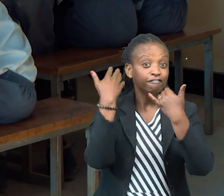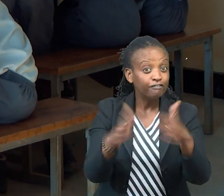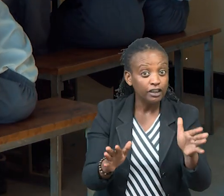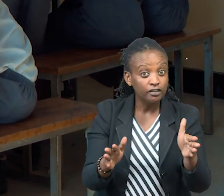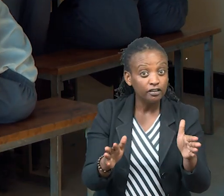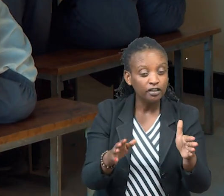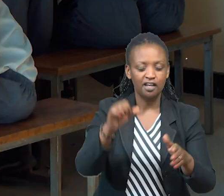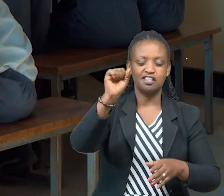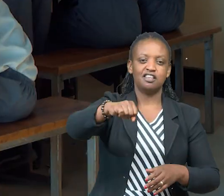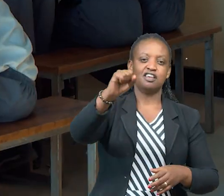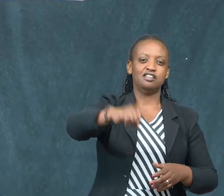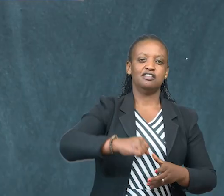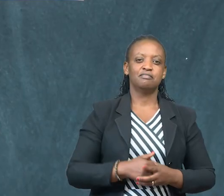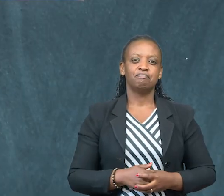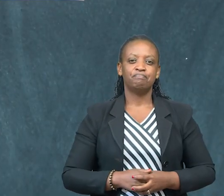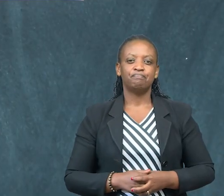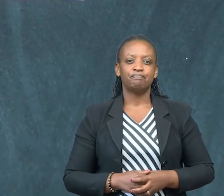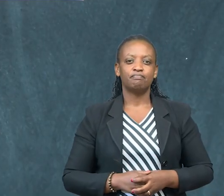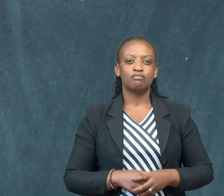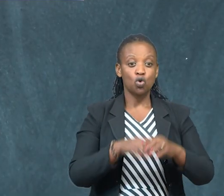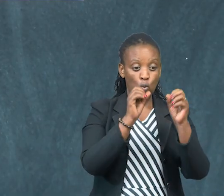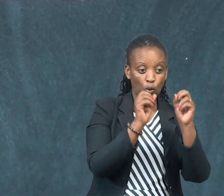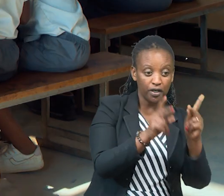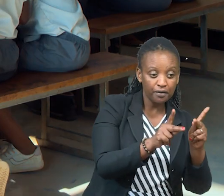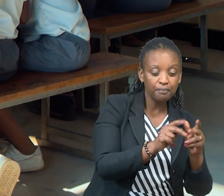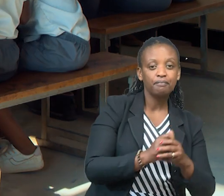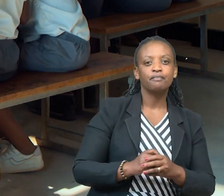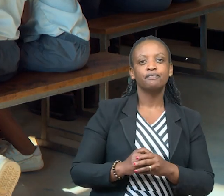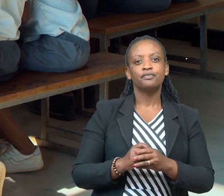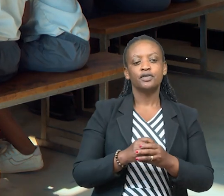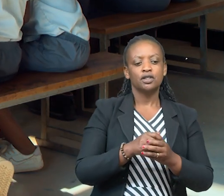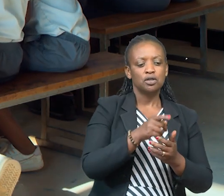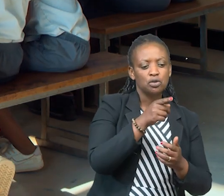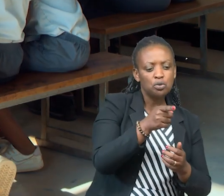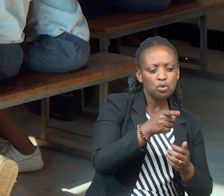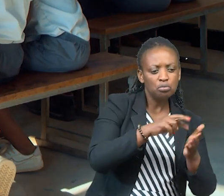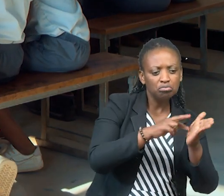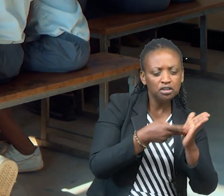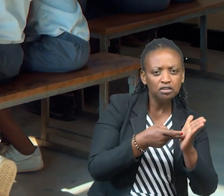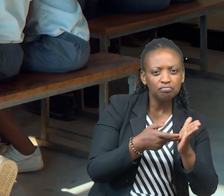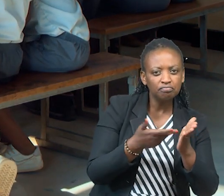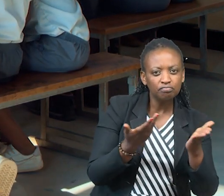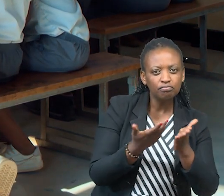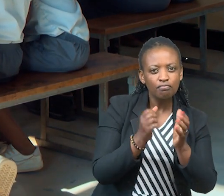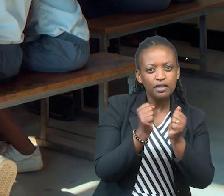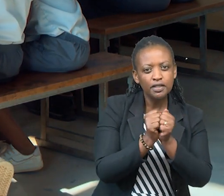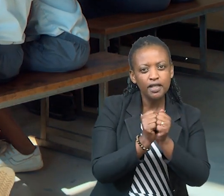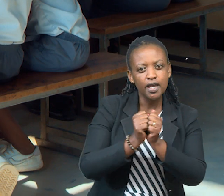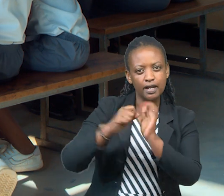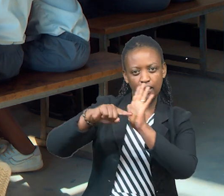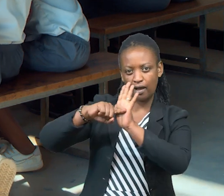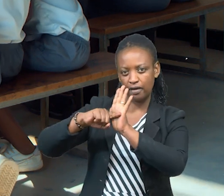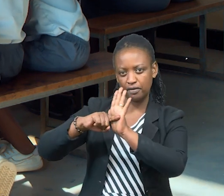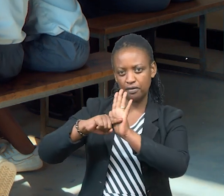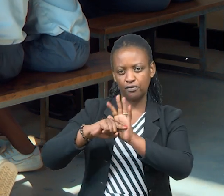finished? Yes. Okay. You mean 10 is the